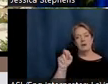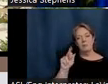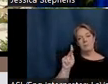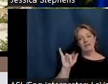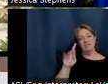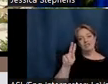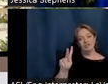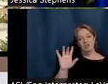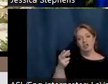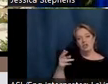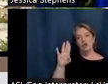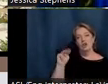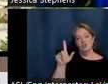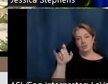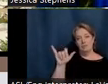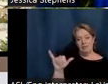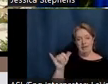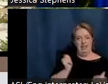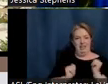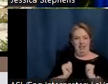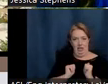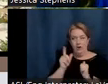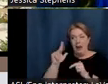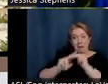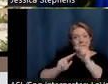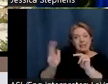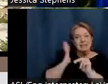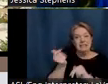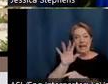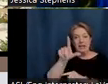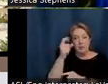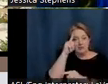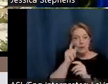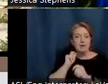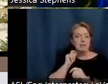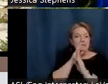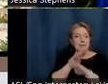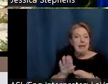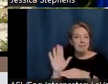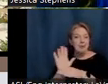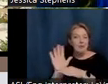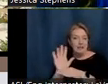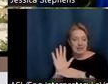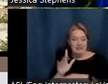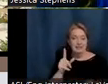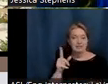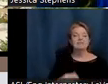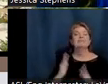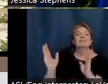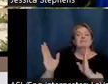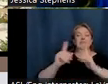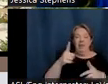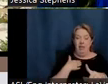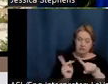originally built as a silent movie house in the 1920s. Shops literally promised something for everyone, from Hoosier